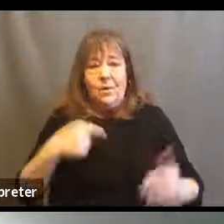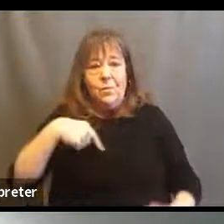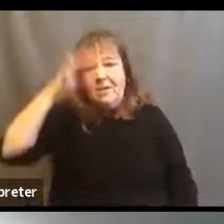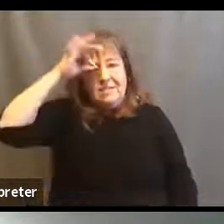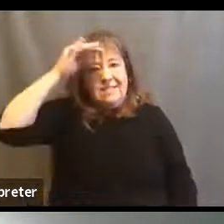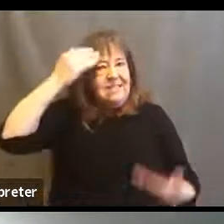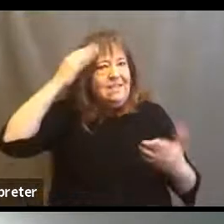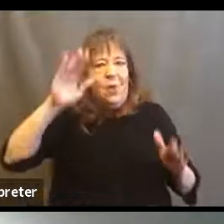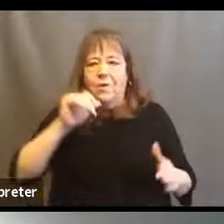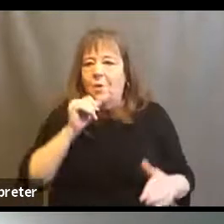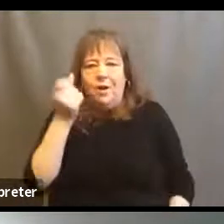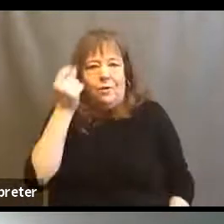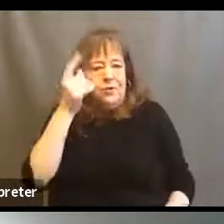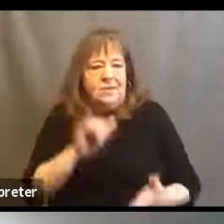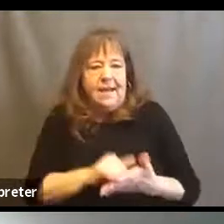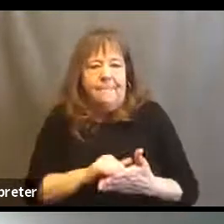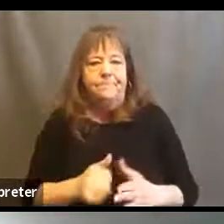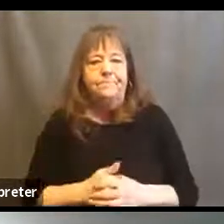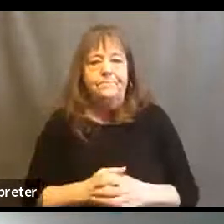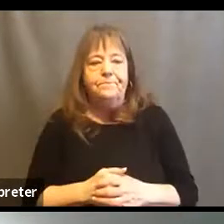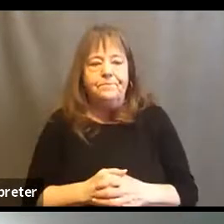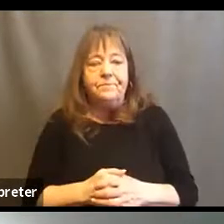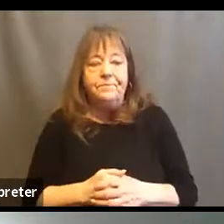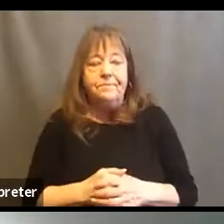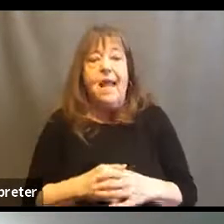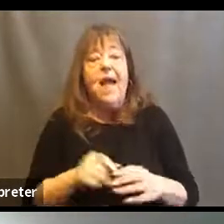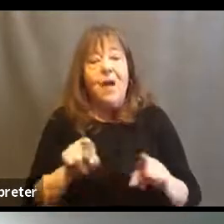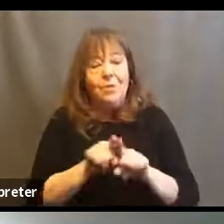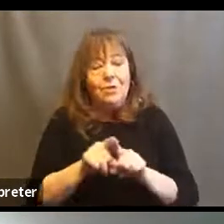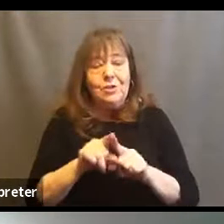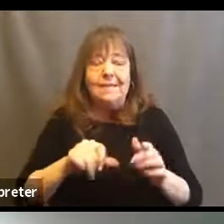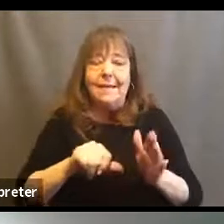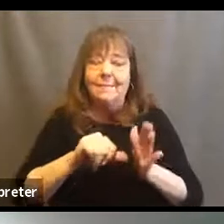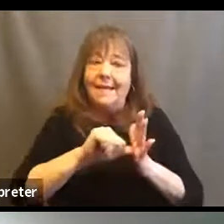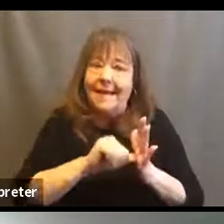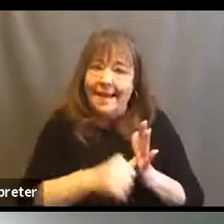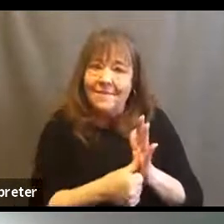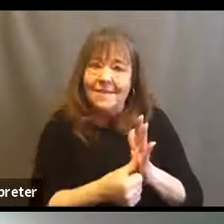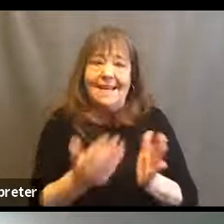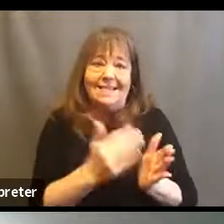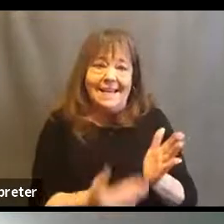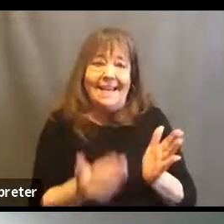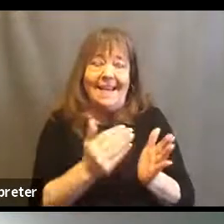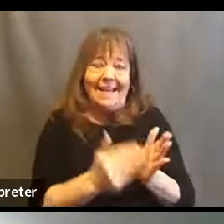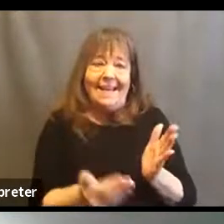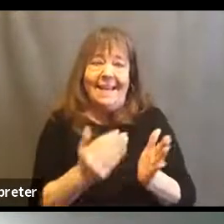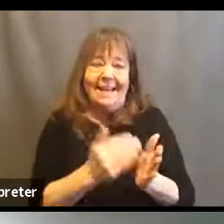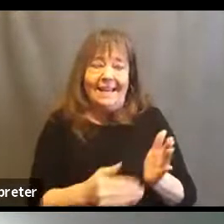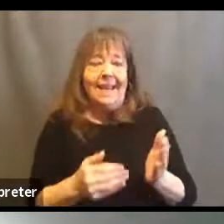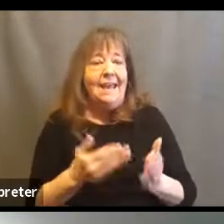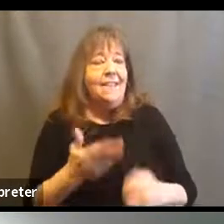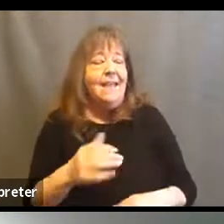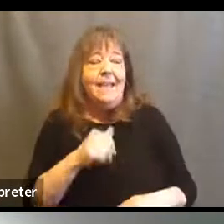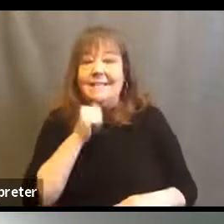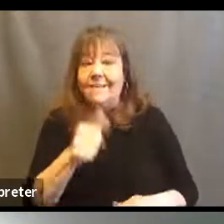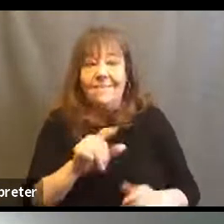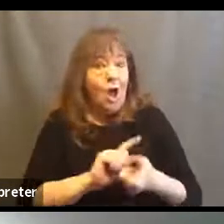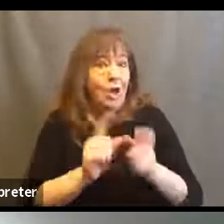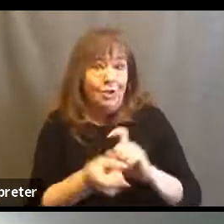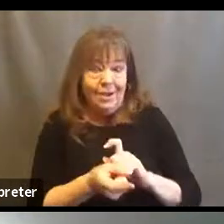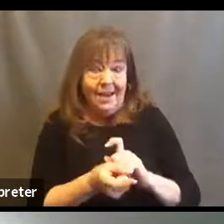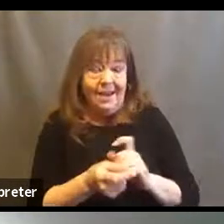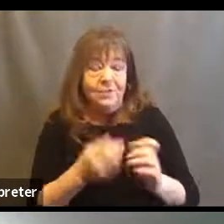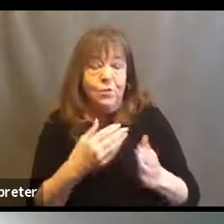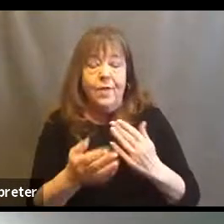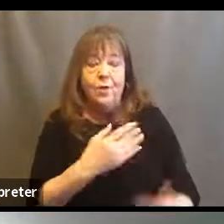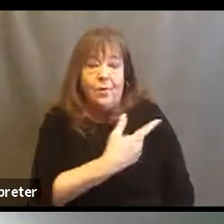Yeah, the only thing I'd say is we keep stressing with our staff is that mostly nothing has changed whether or not you have a vaccine